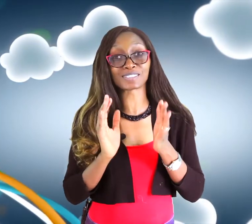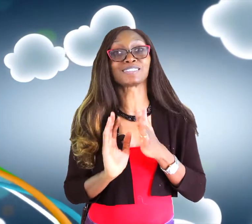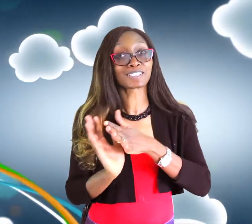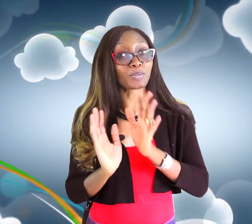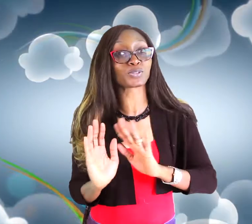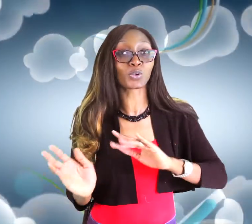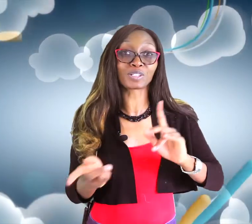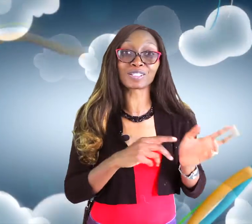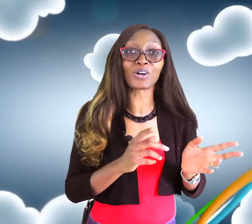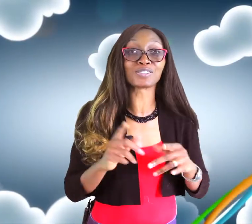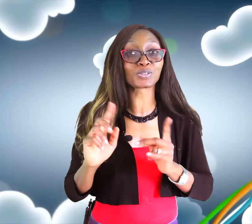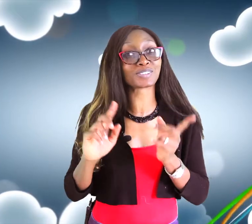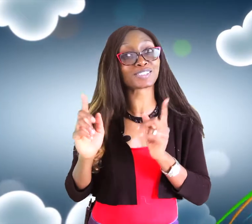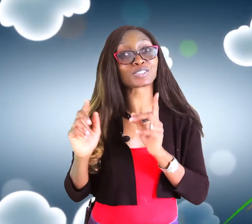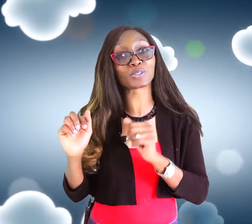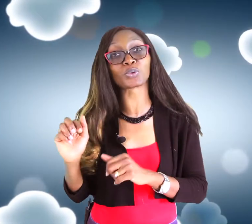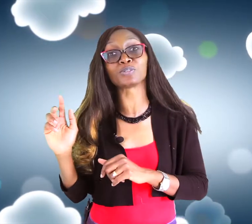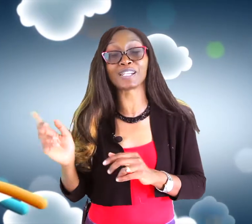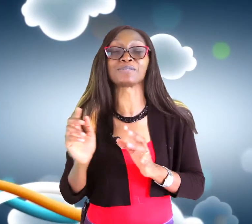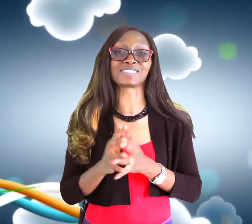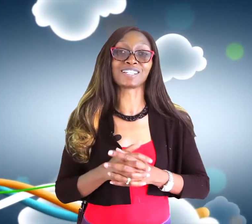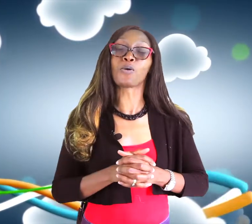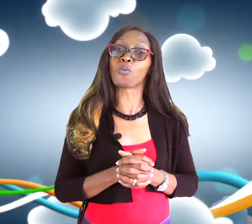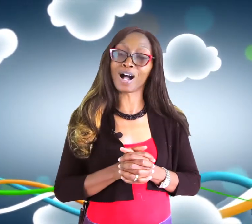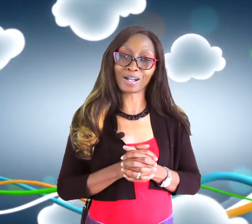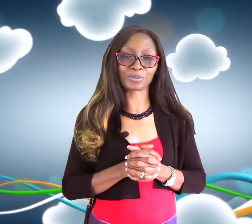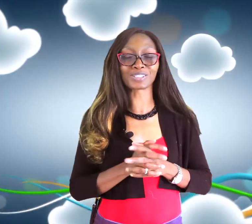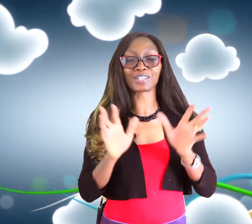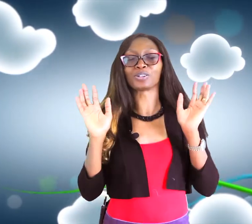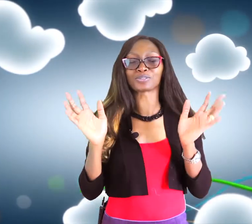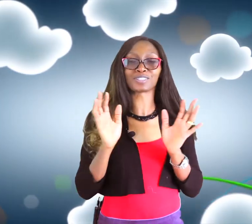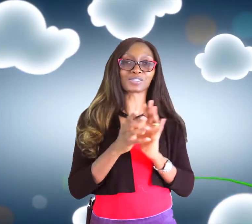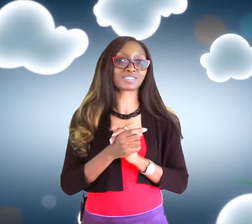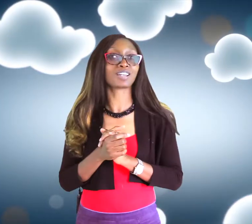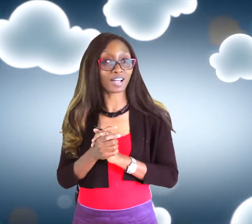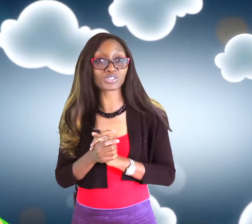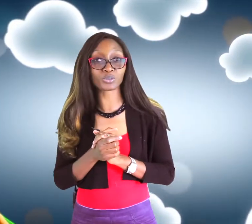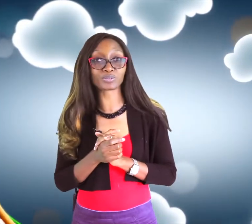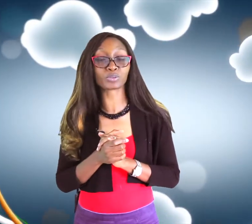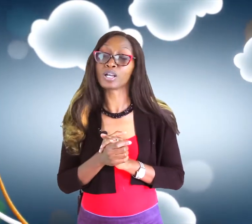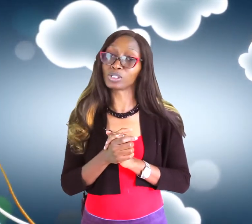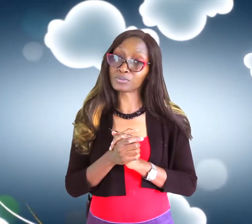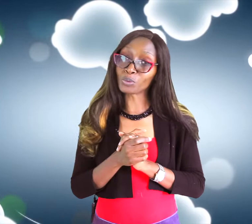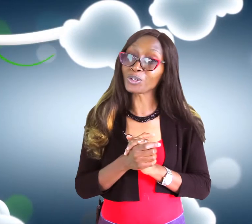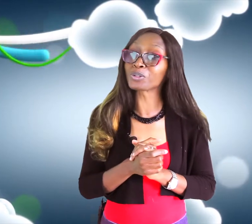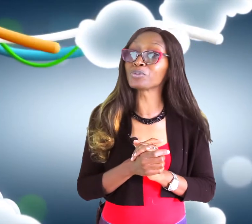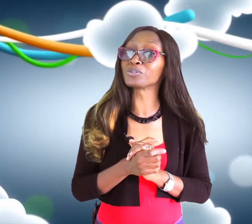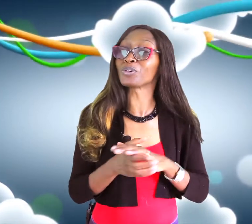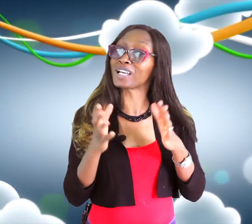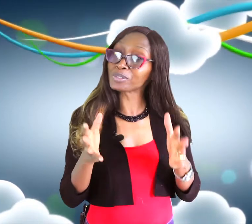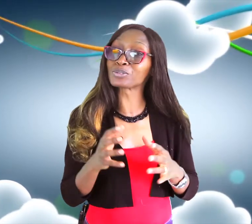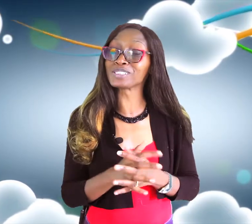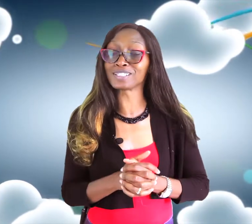So it's 6 months already gone. So it's six of our 12 left. Wow! We thank God for that. Aren't you grateful? Well, if you were not